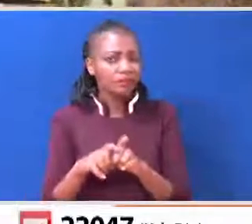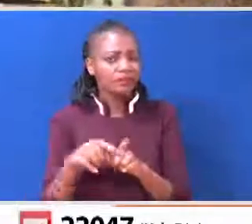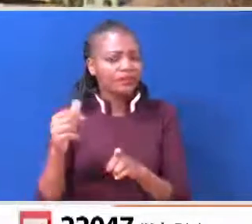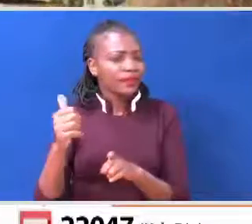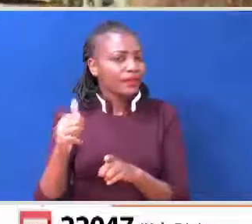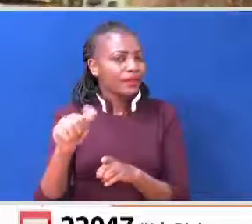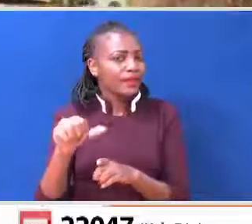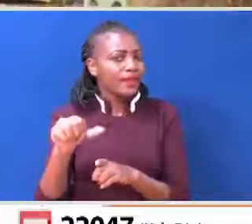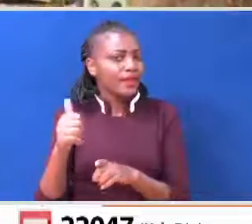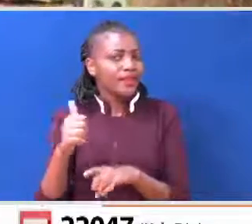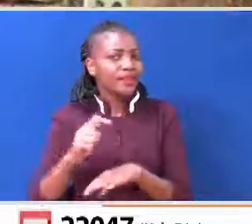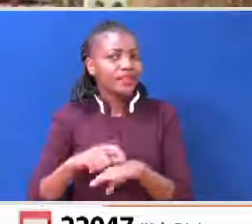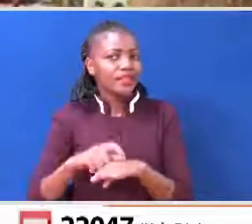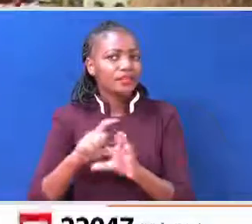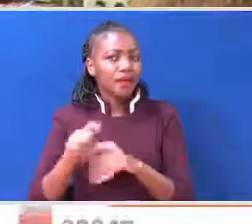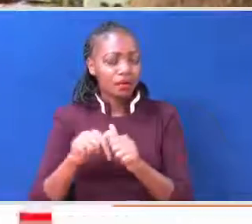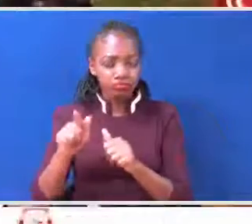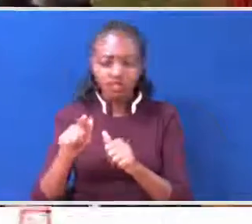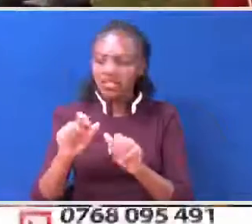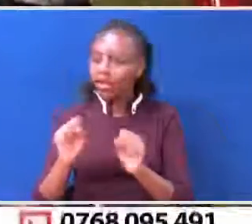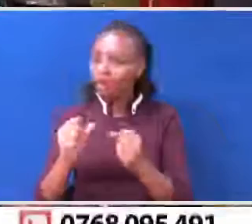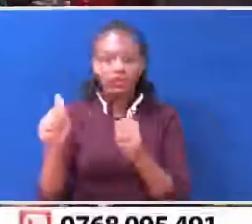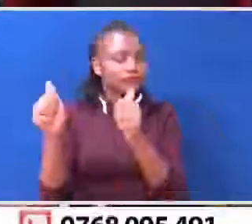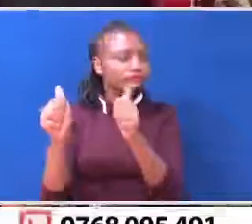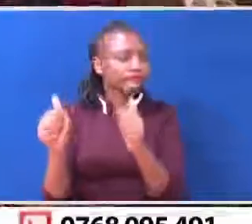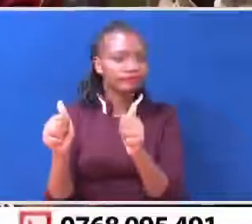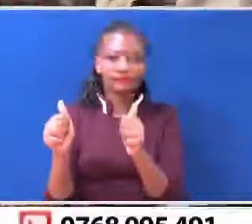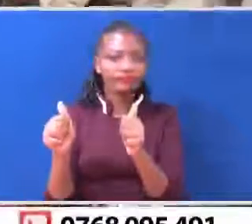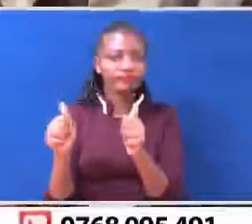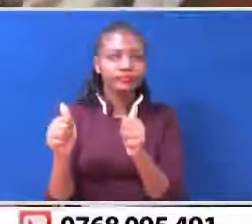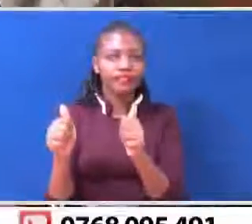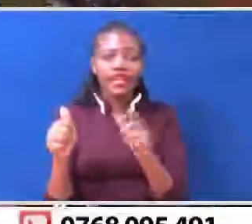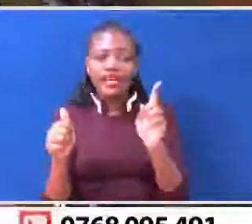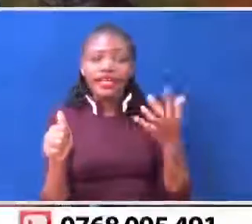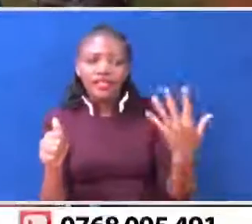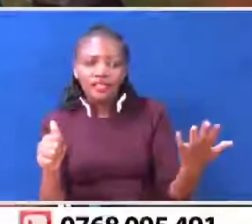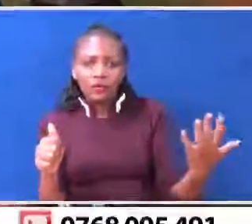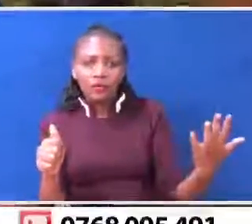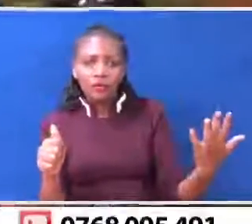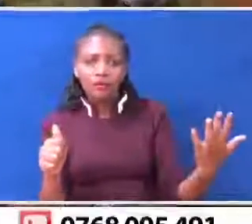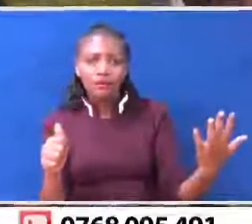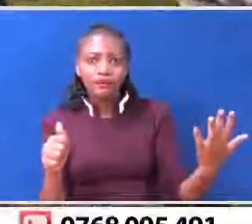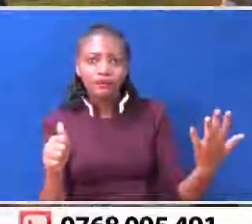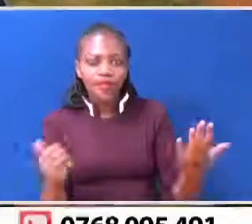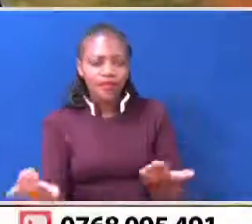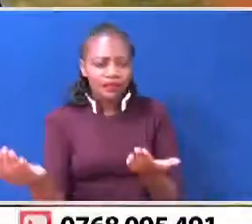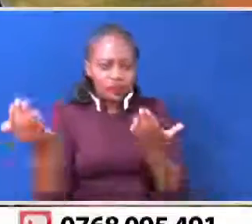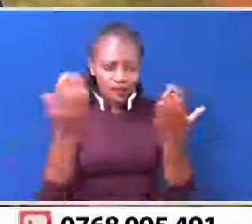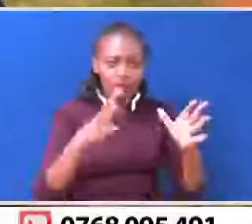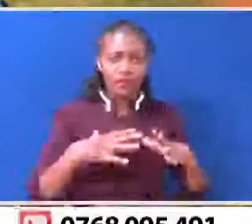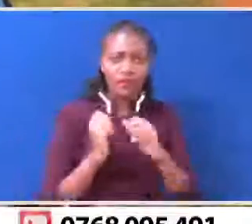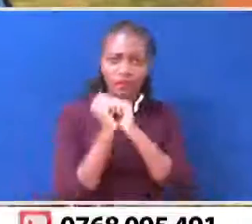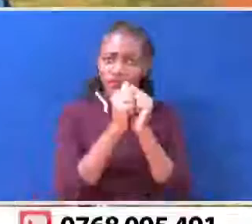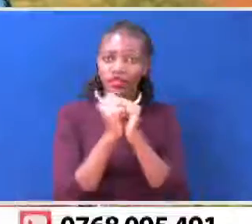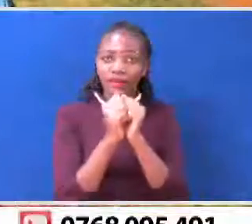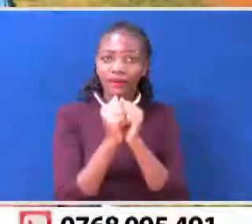such an offer will ever happen. It's a document that is really also bringing a lot of people together with the many